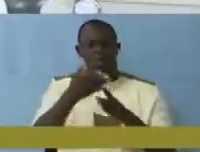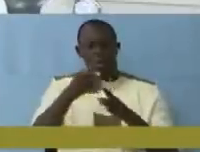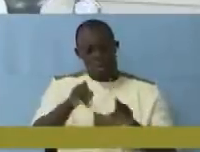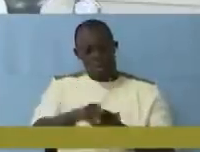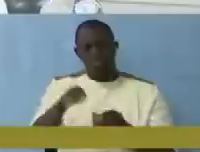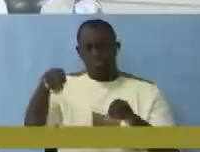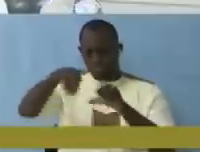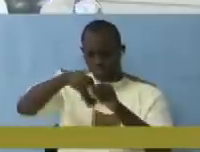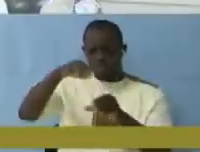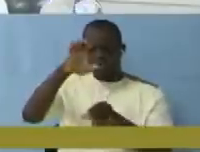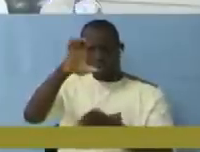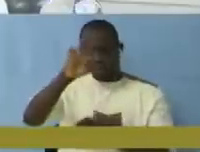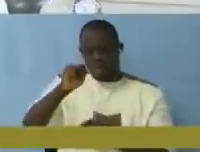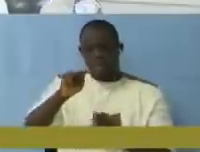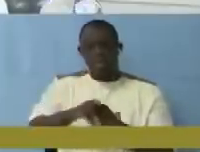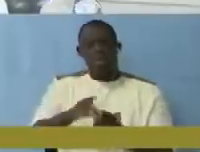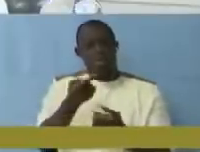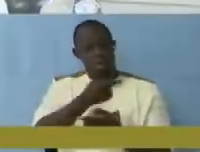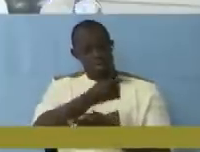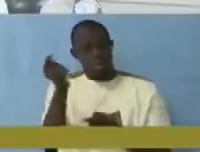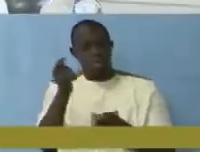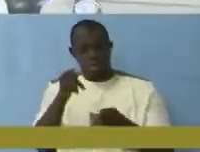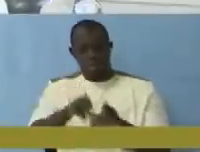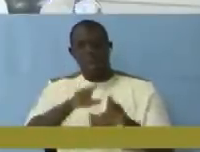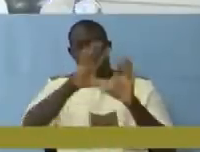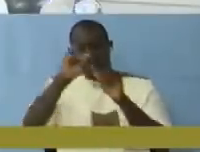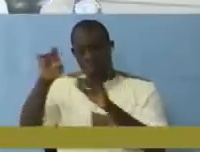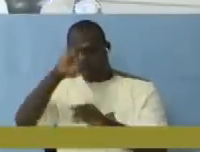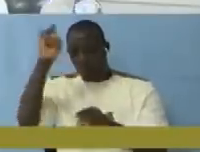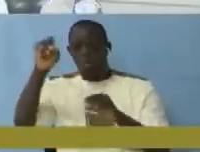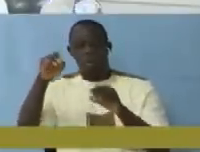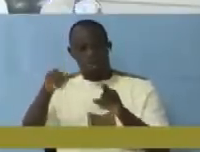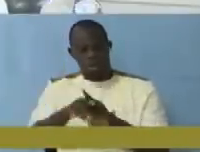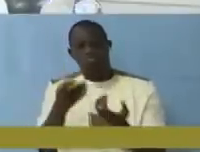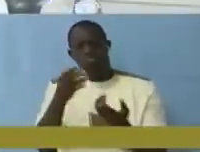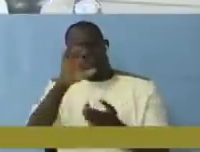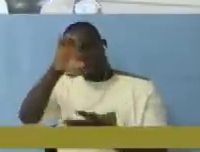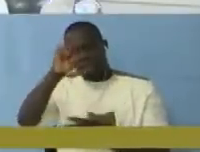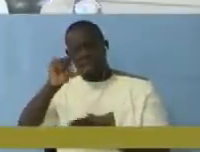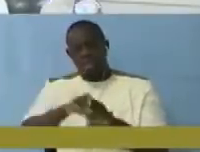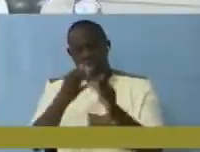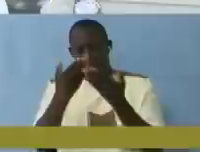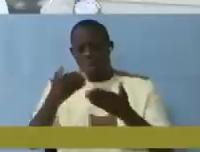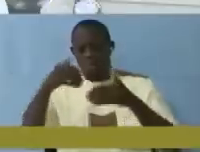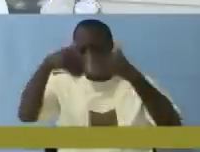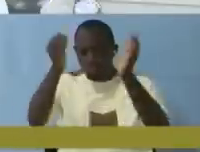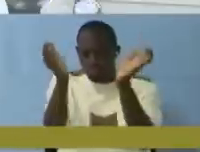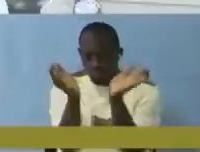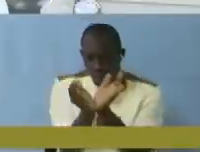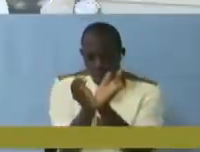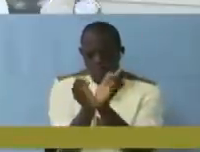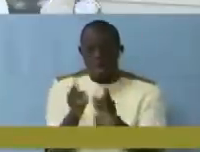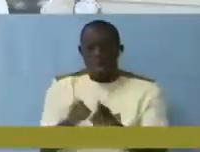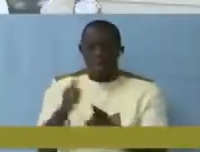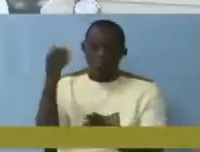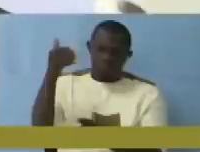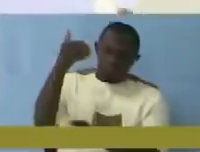with investigation. Okay. So this group went to the American embassy and apprehended the people.